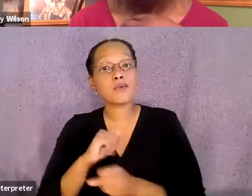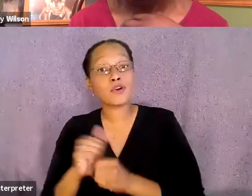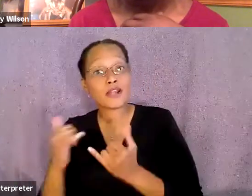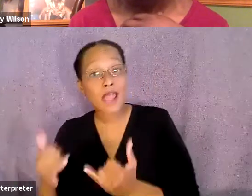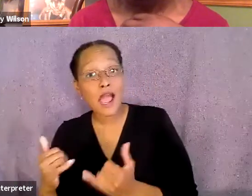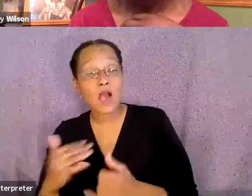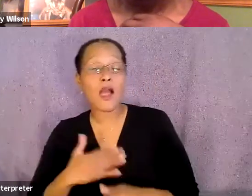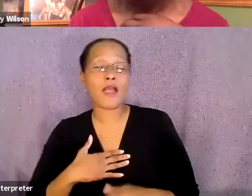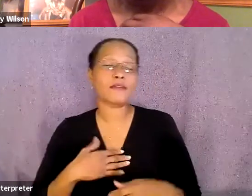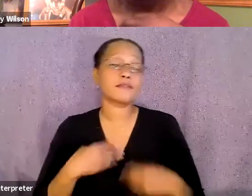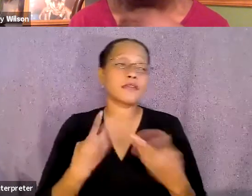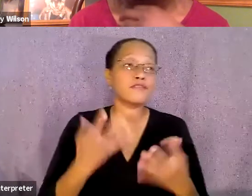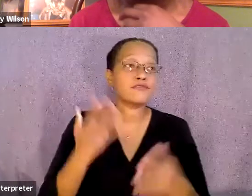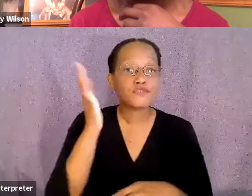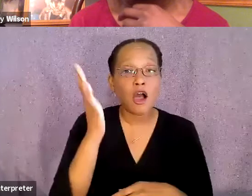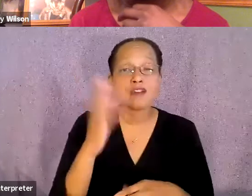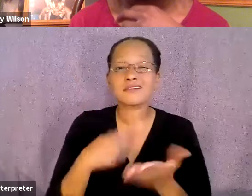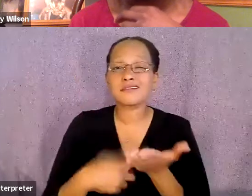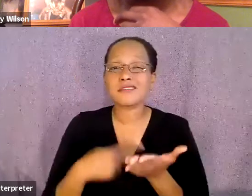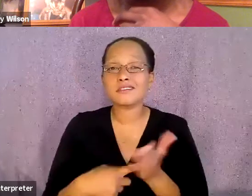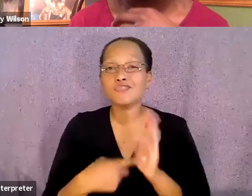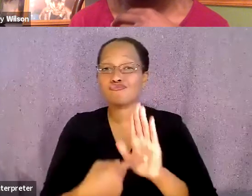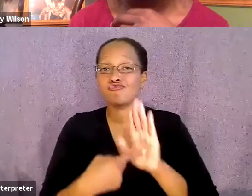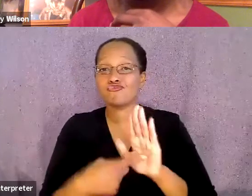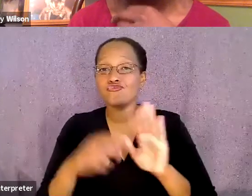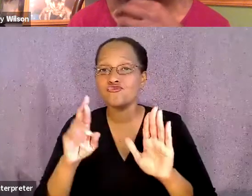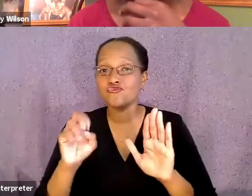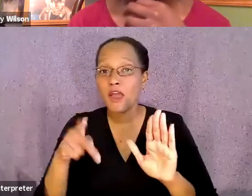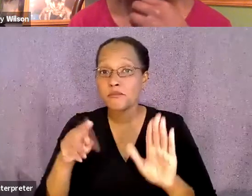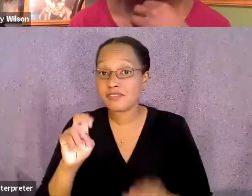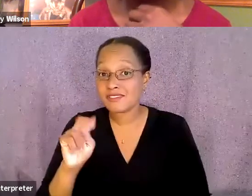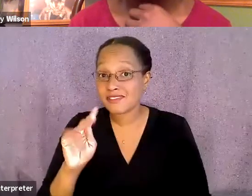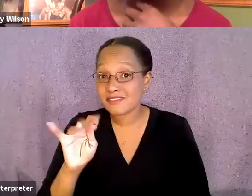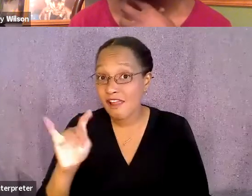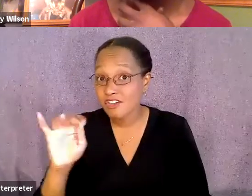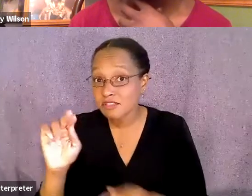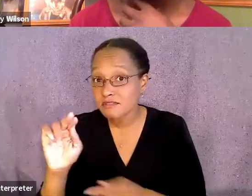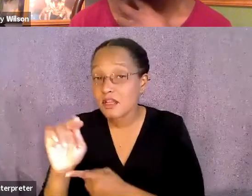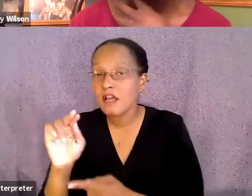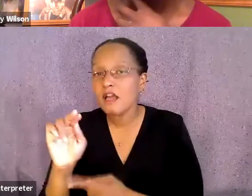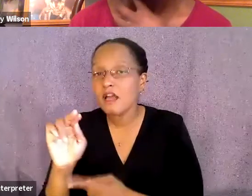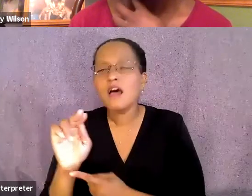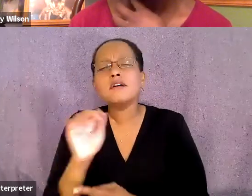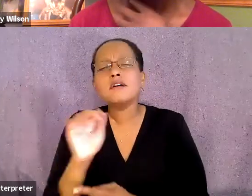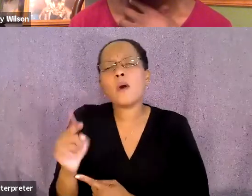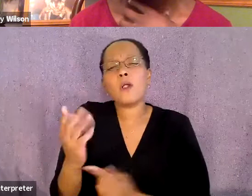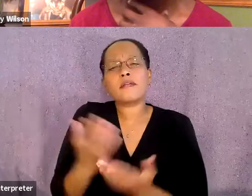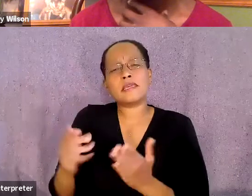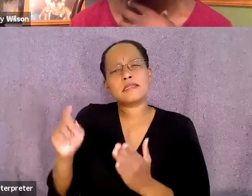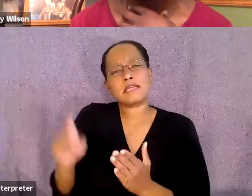and how, like, it's not the only thing we need, but I do think that it's very important. Like, that, those conversations happen